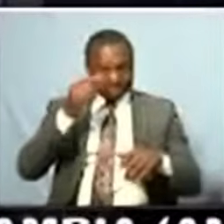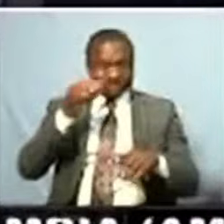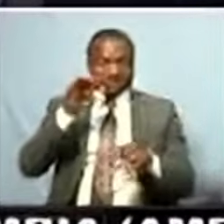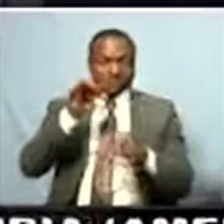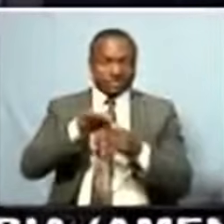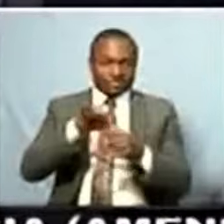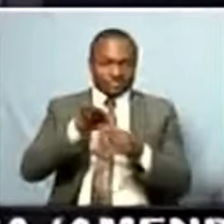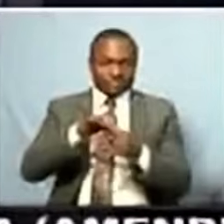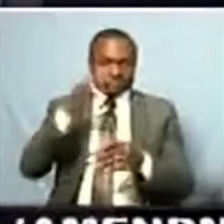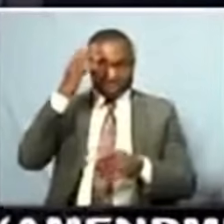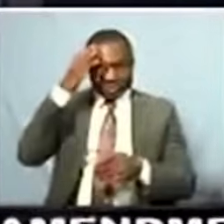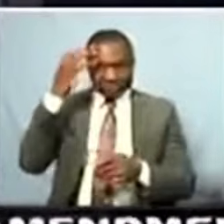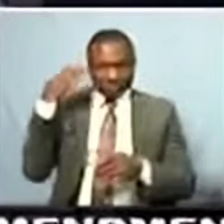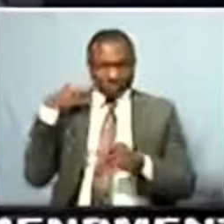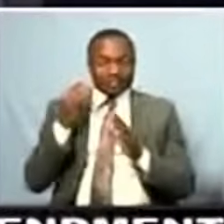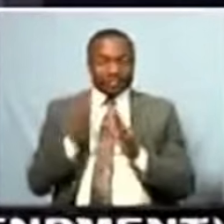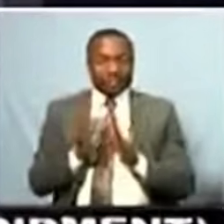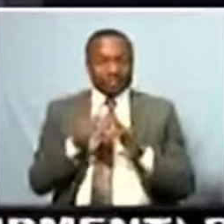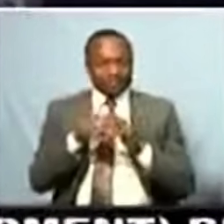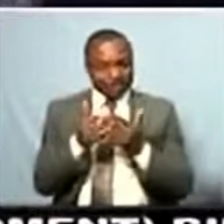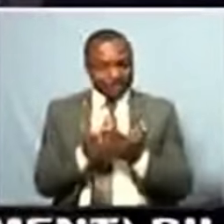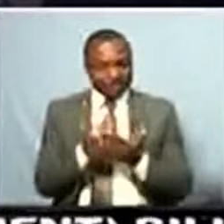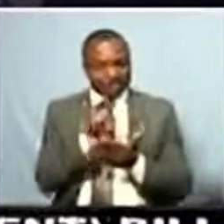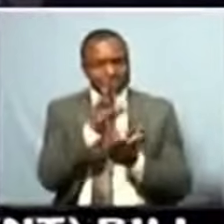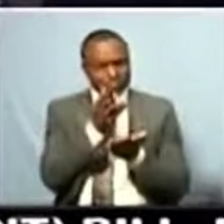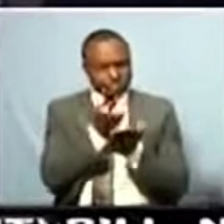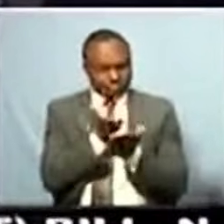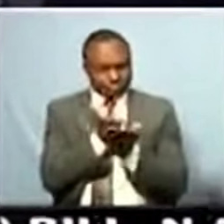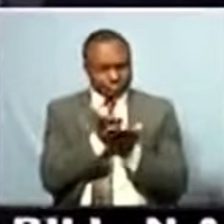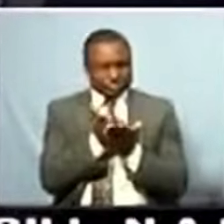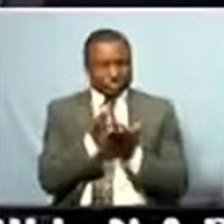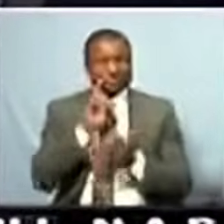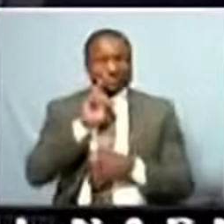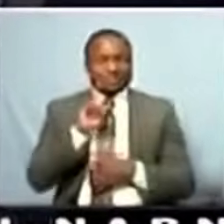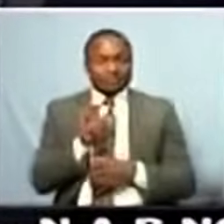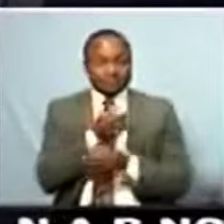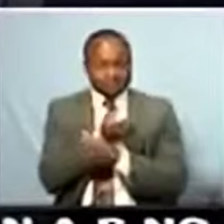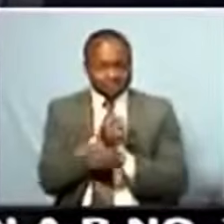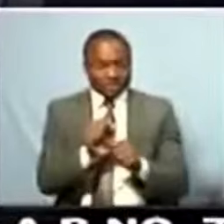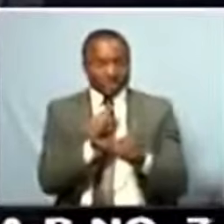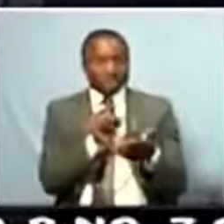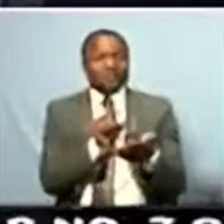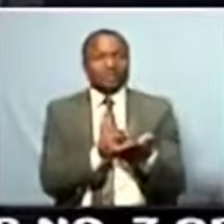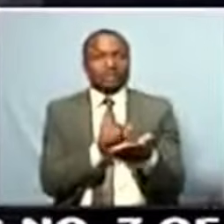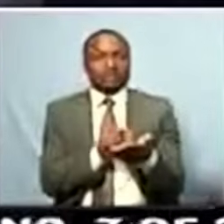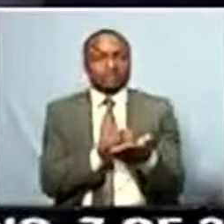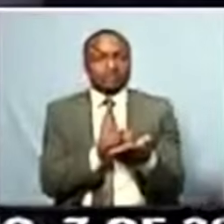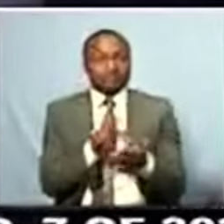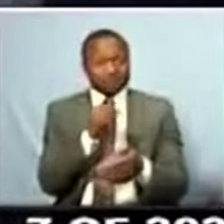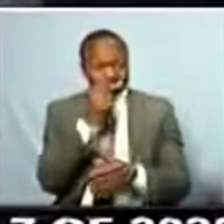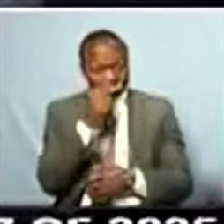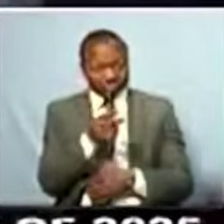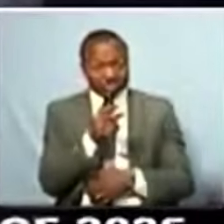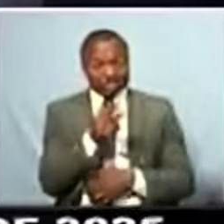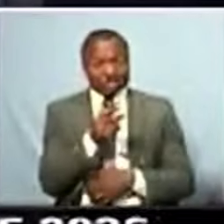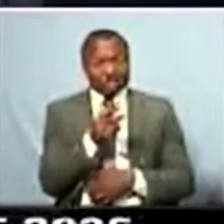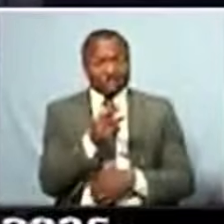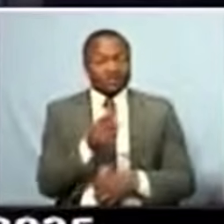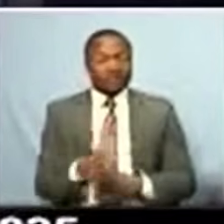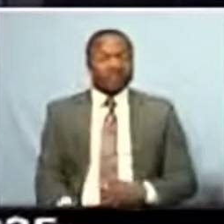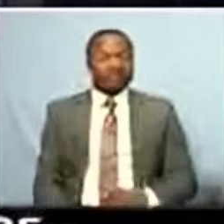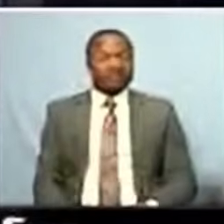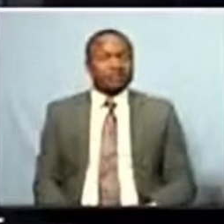elected officials. So how do you suggest that we should cure this? I've seen even the previous